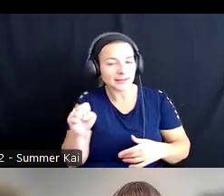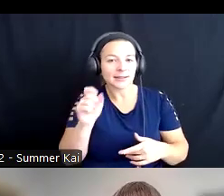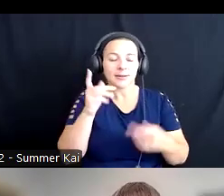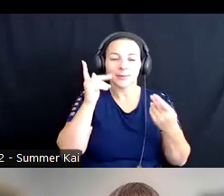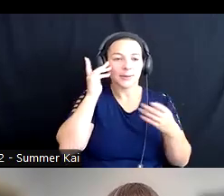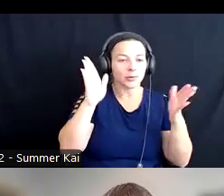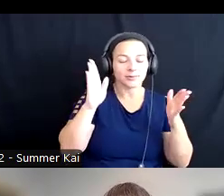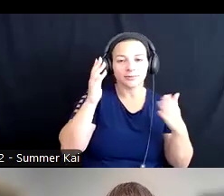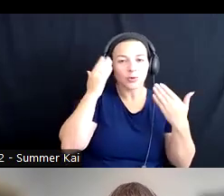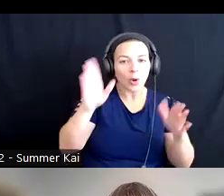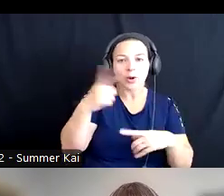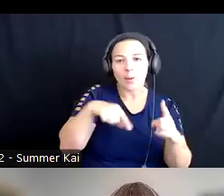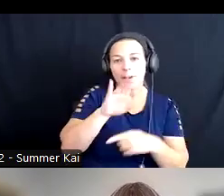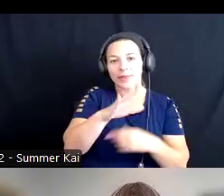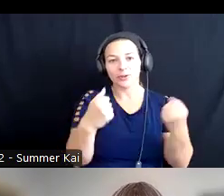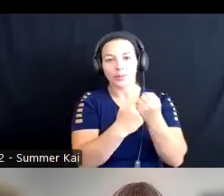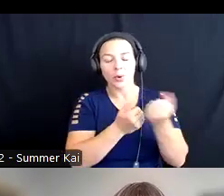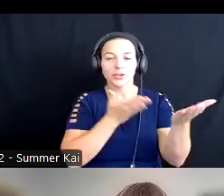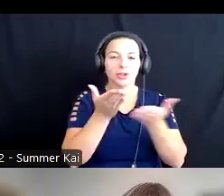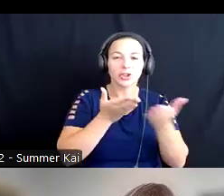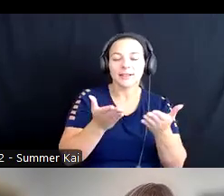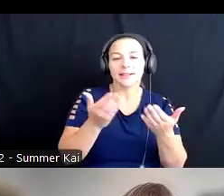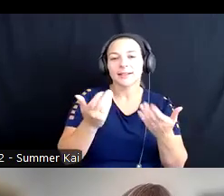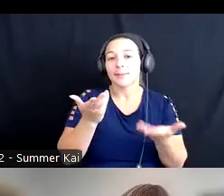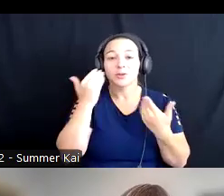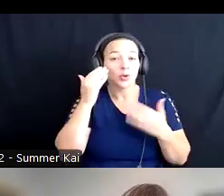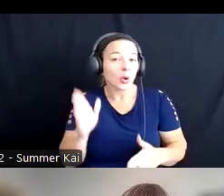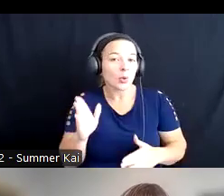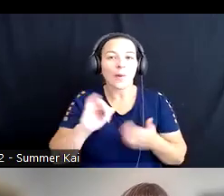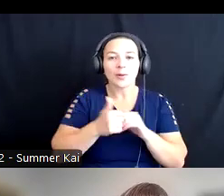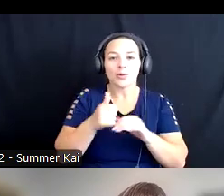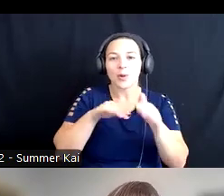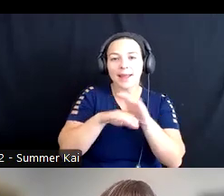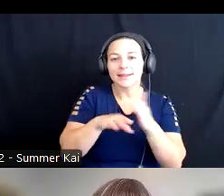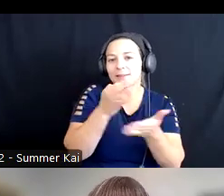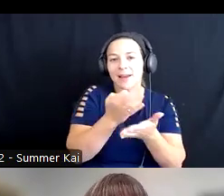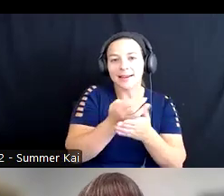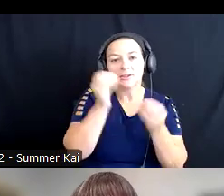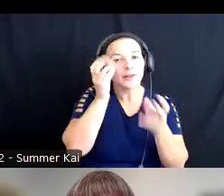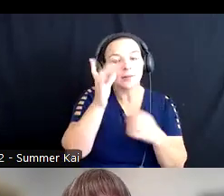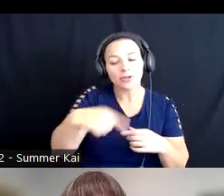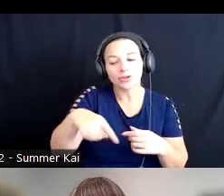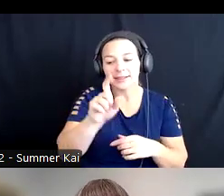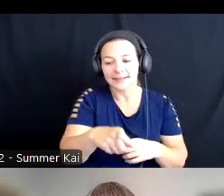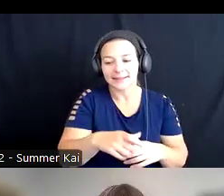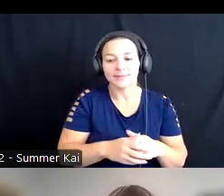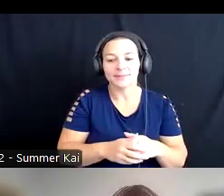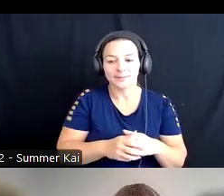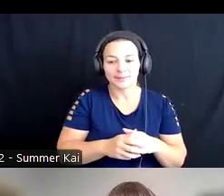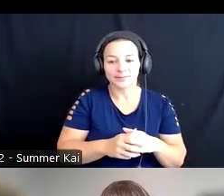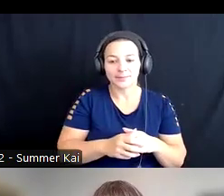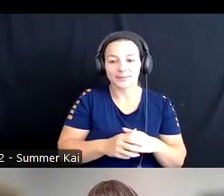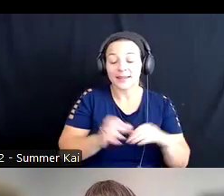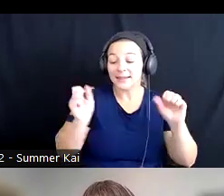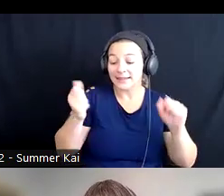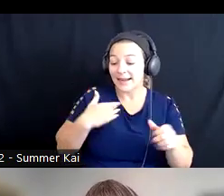services. They may not know how to begin to access the financial information that they need. There can be